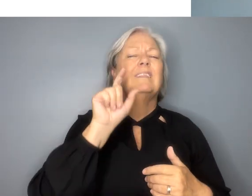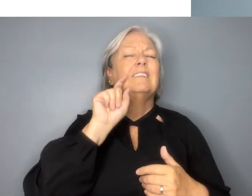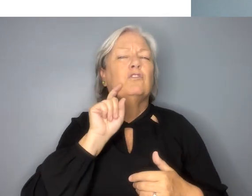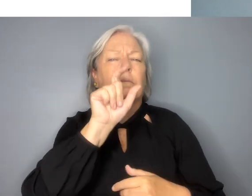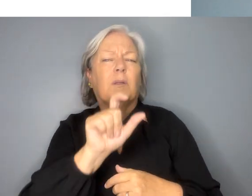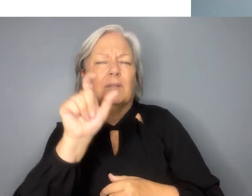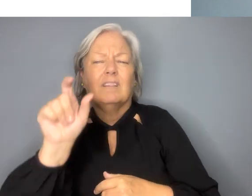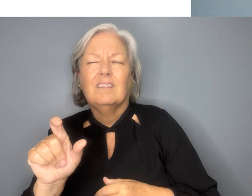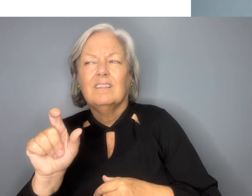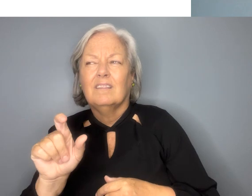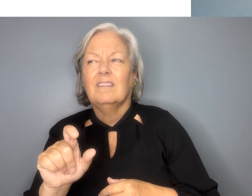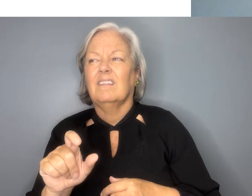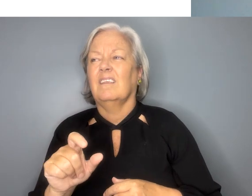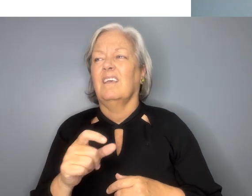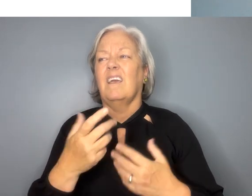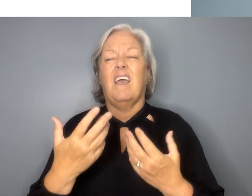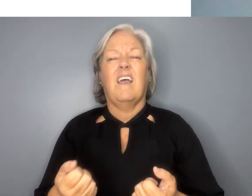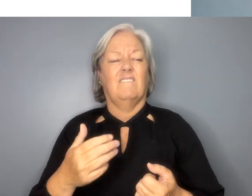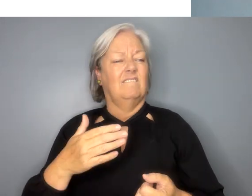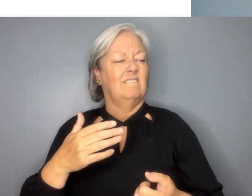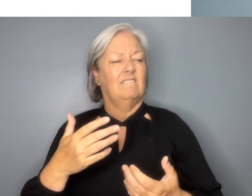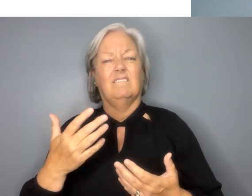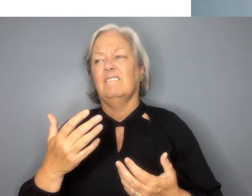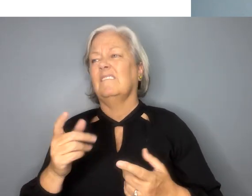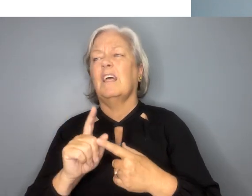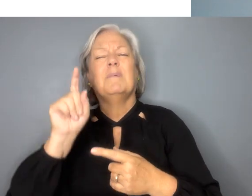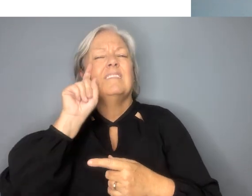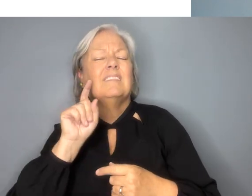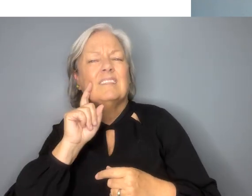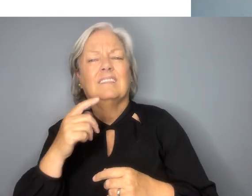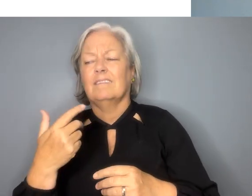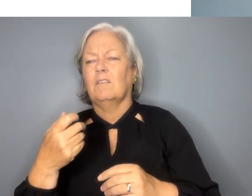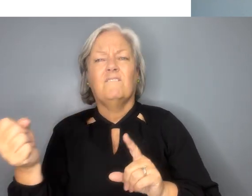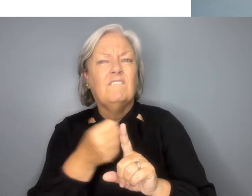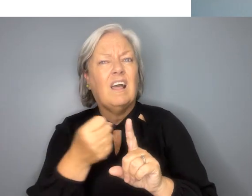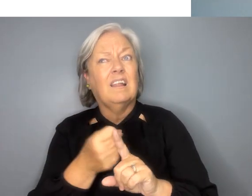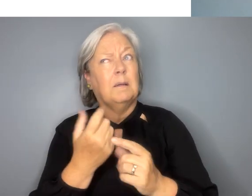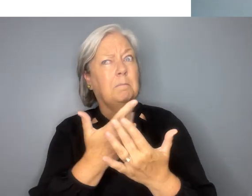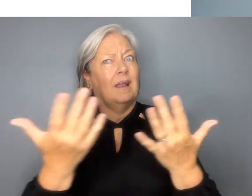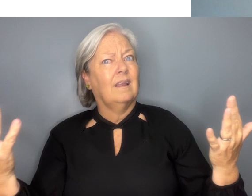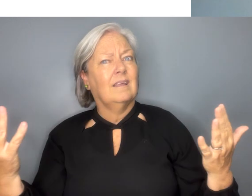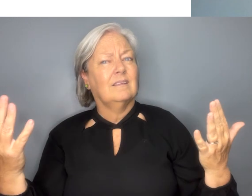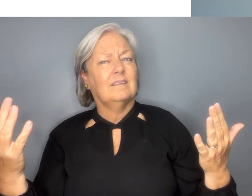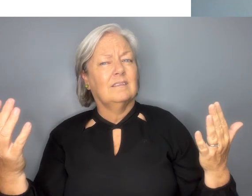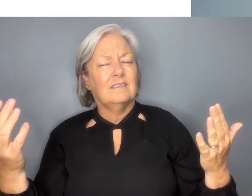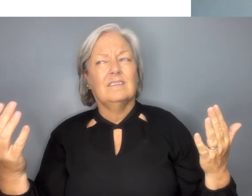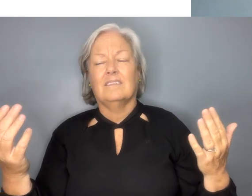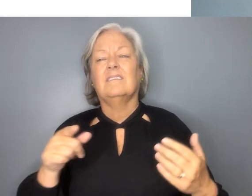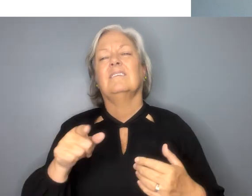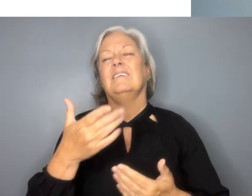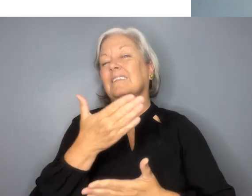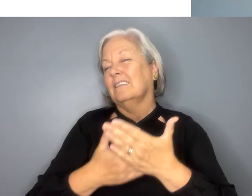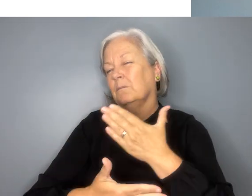people, I have lived experience of sexual violence, which is a really common issue. And I think I often butt up